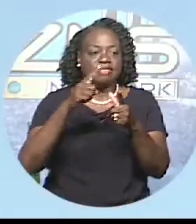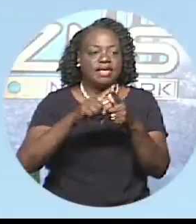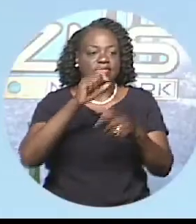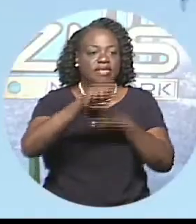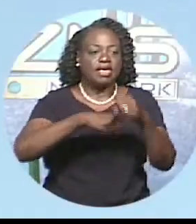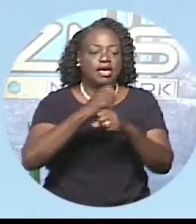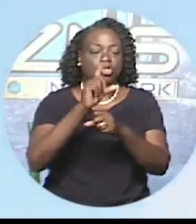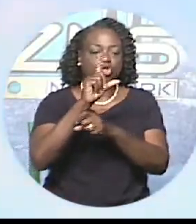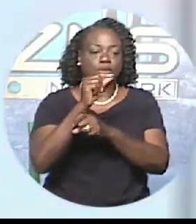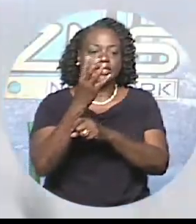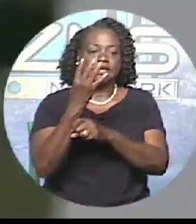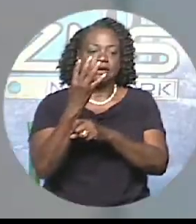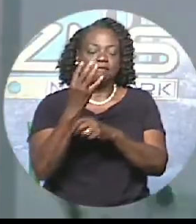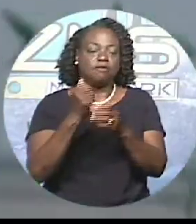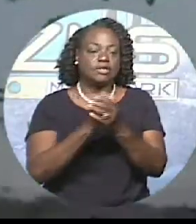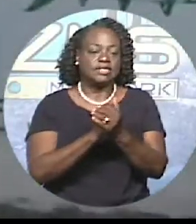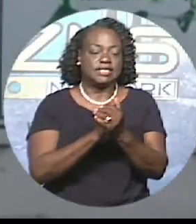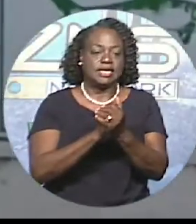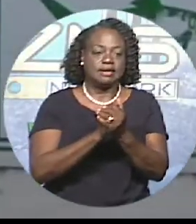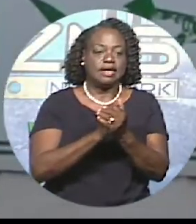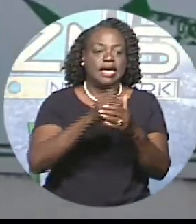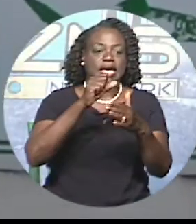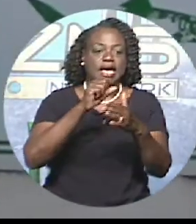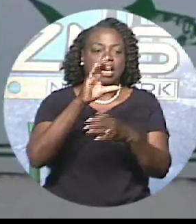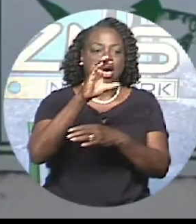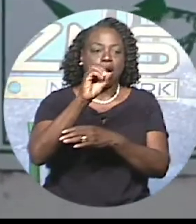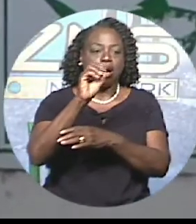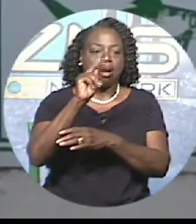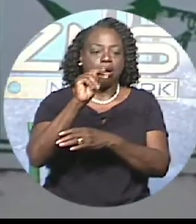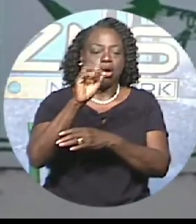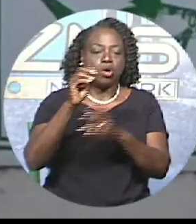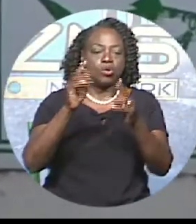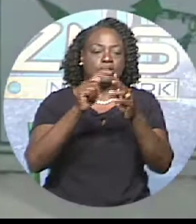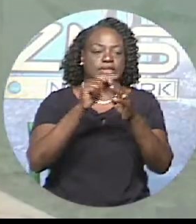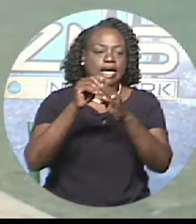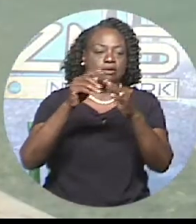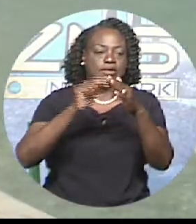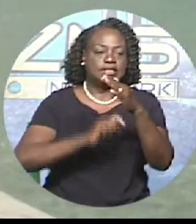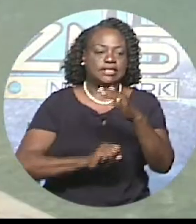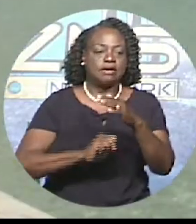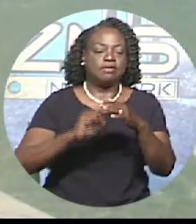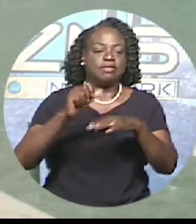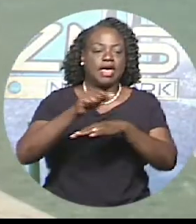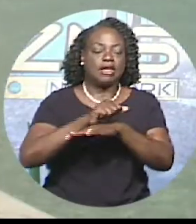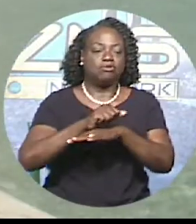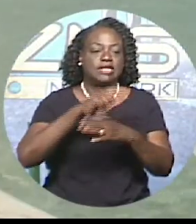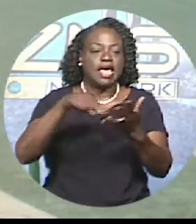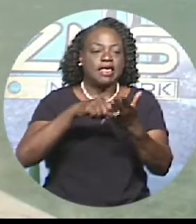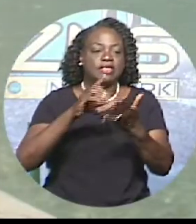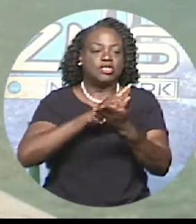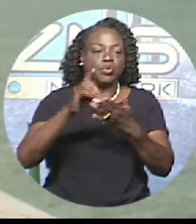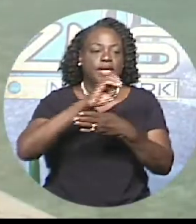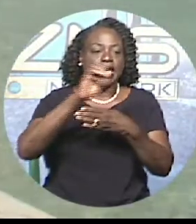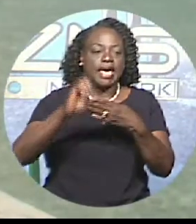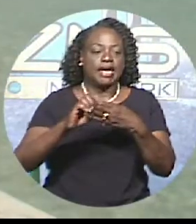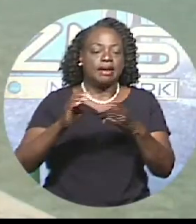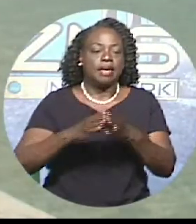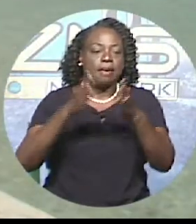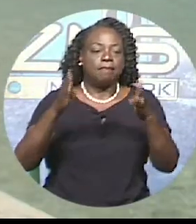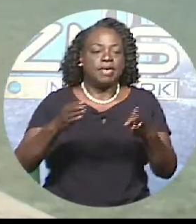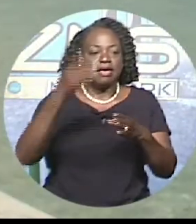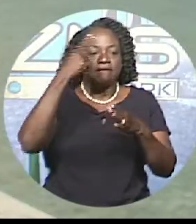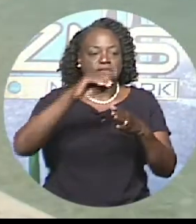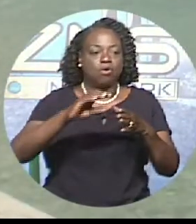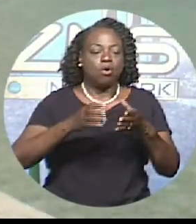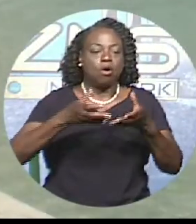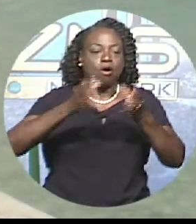2014. In Conco Town, South Andres, reporting for ZNS Total Sports, I am Julian Gibson. This weekend also big for volleyball, the Defend Your Spike tournament